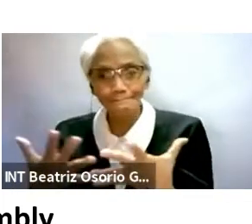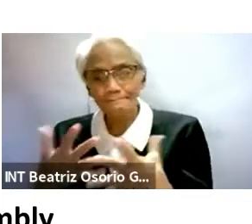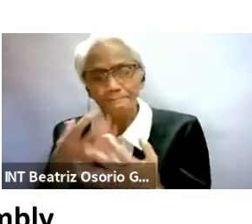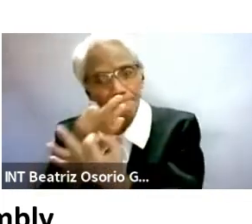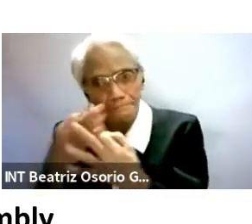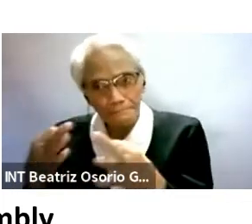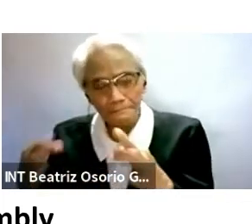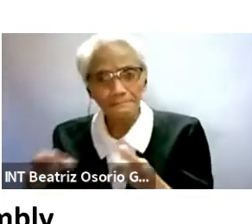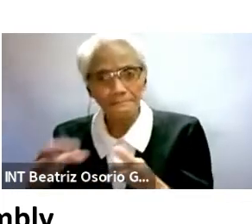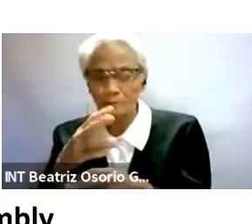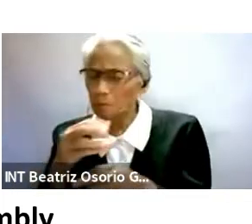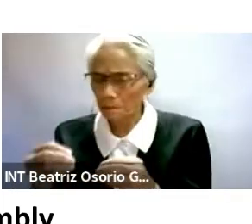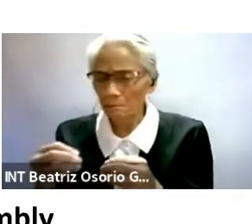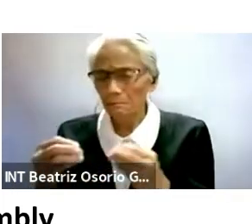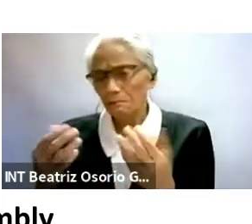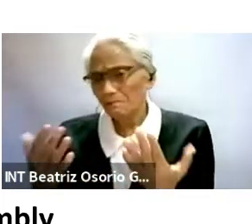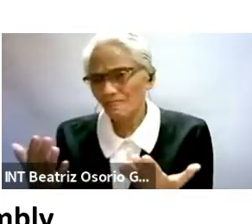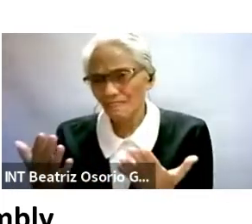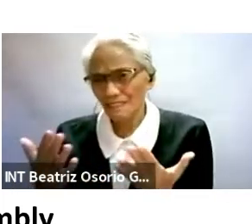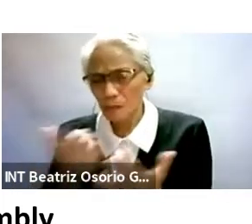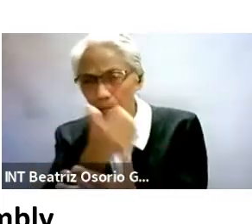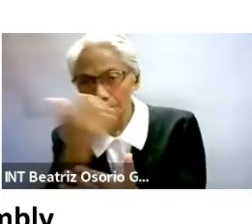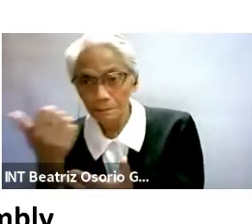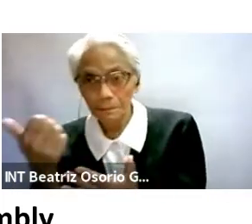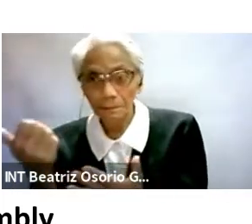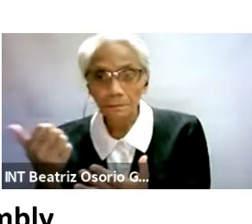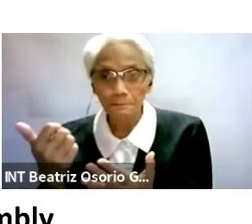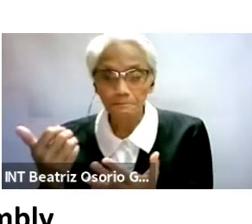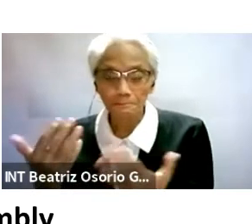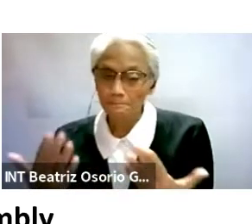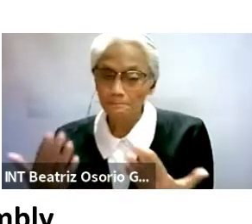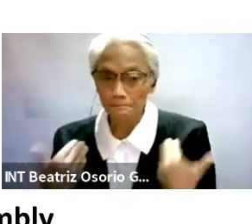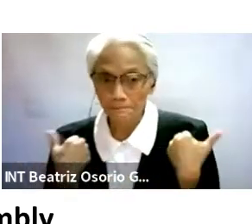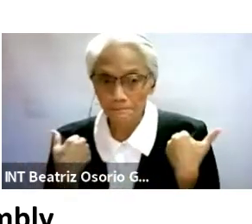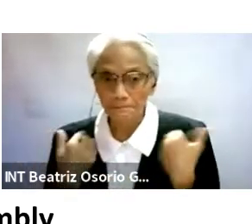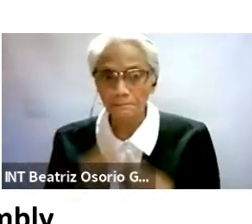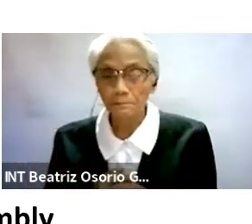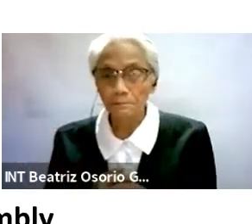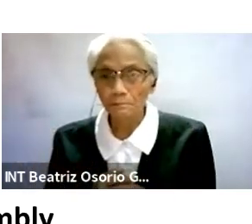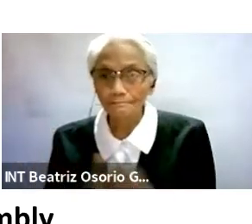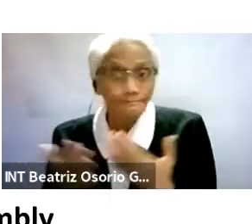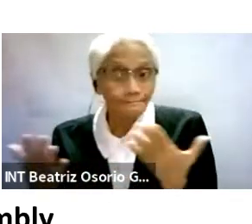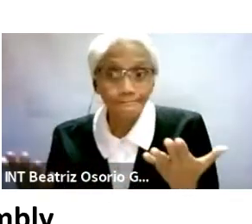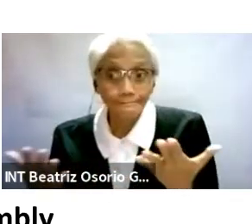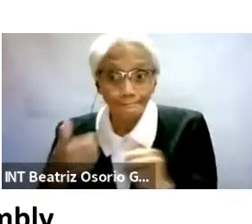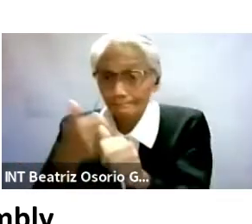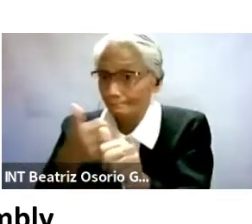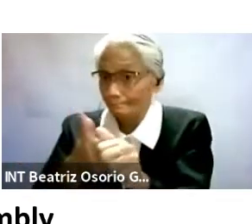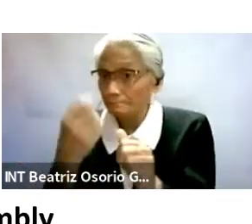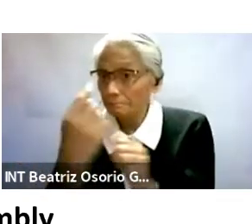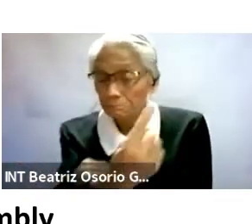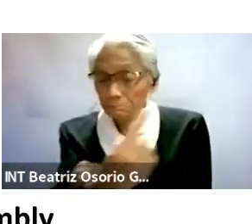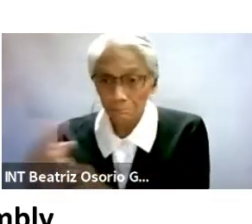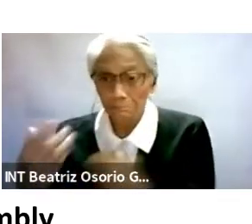and peaceful assembly, all there as well as all the rest. Now, everyone has his or her